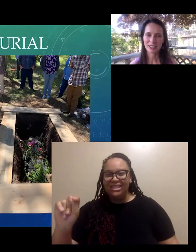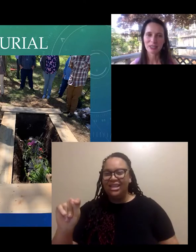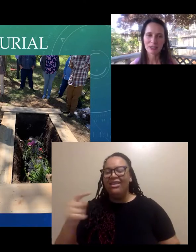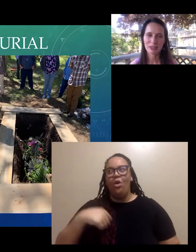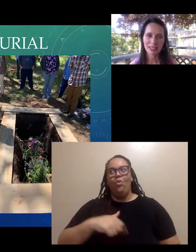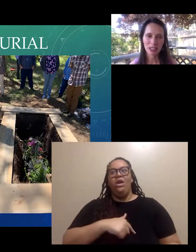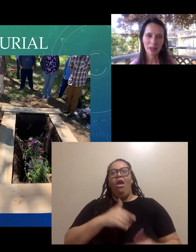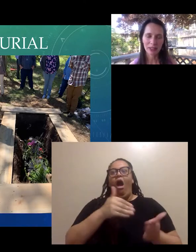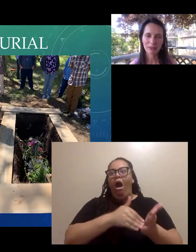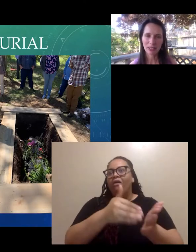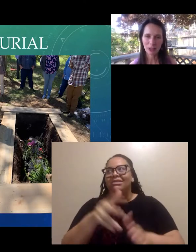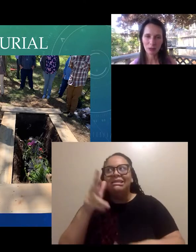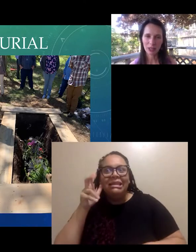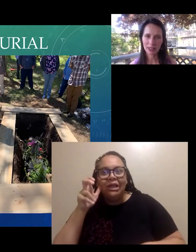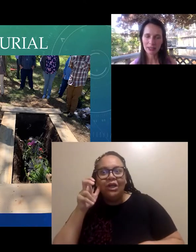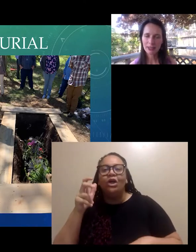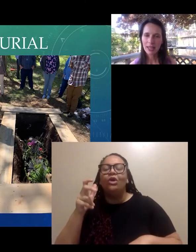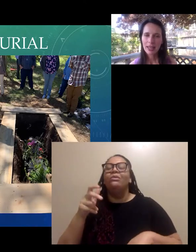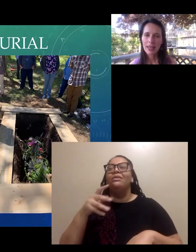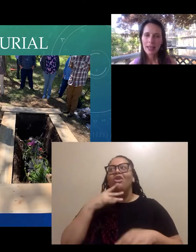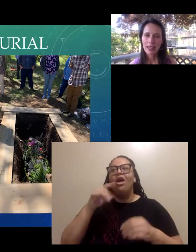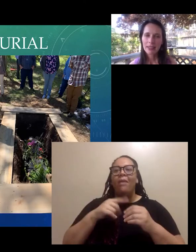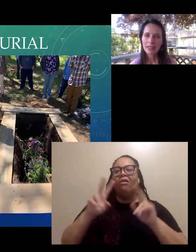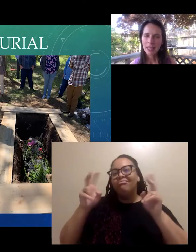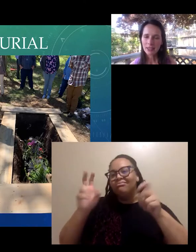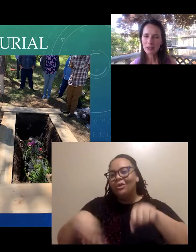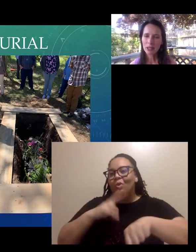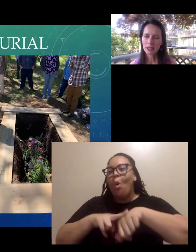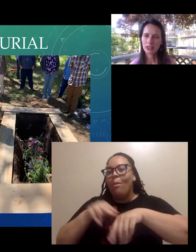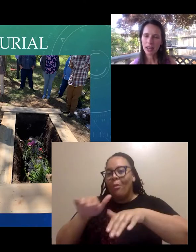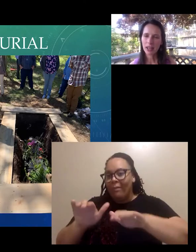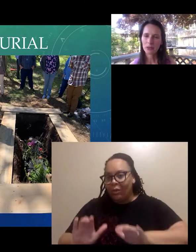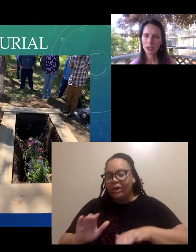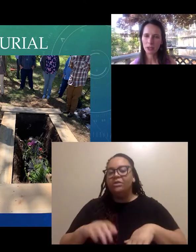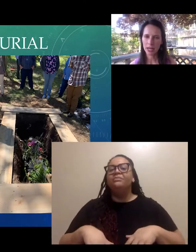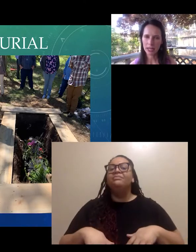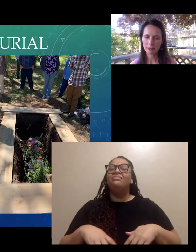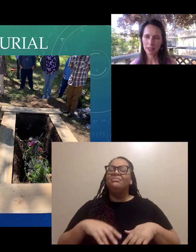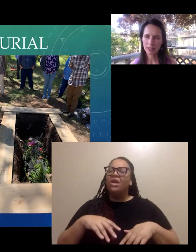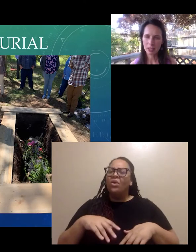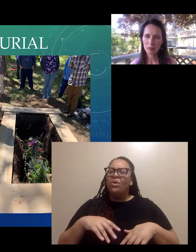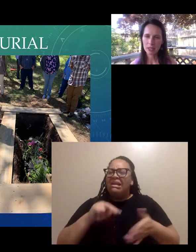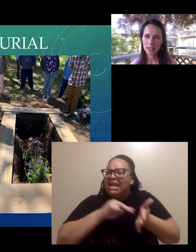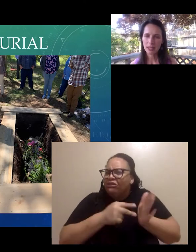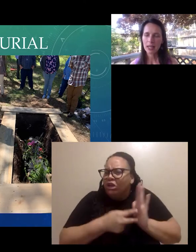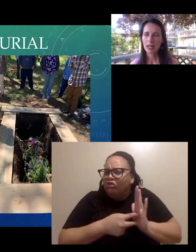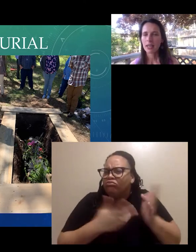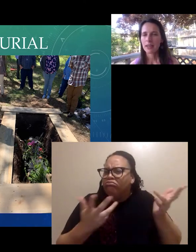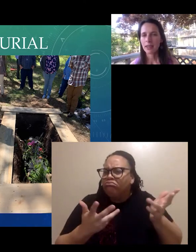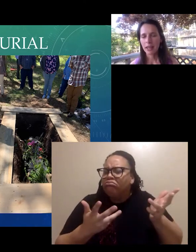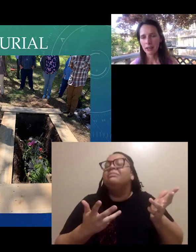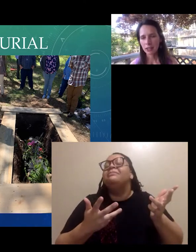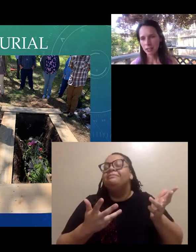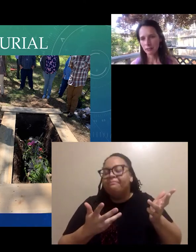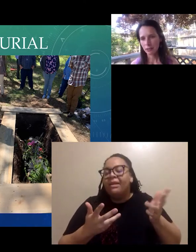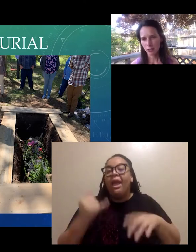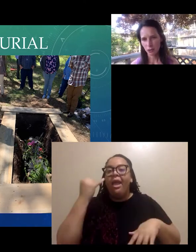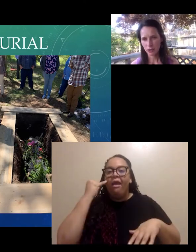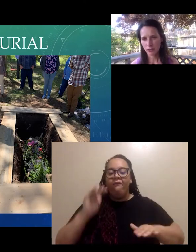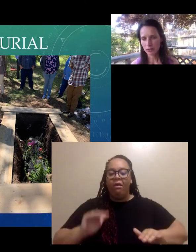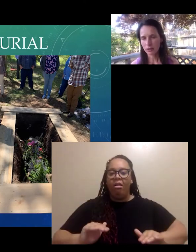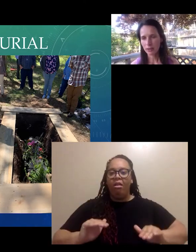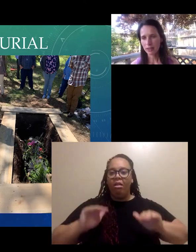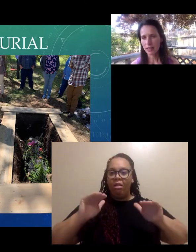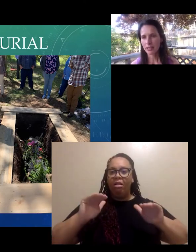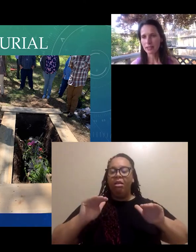hear when we hear about conventional burials. And the intention with the shallower grave is to be in the area of the